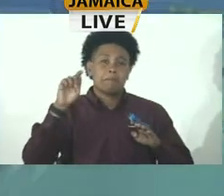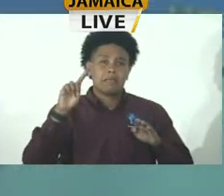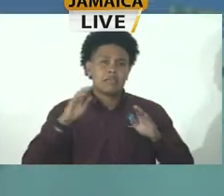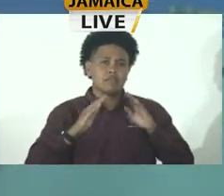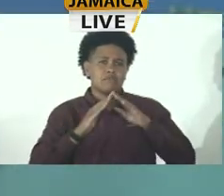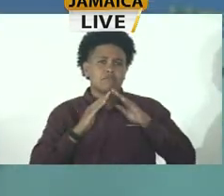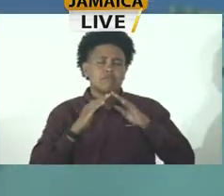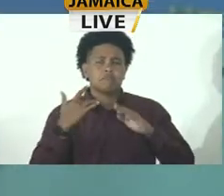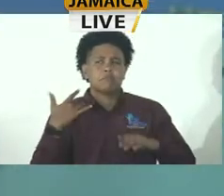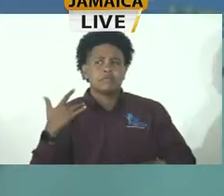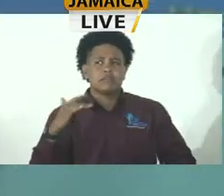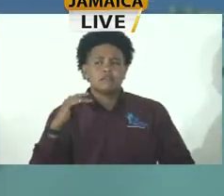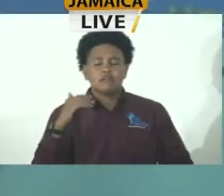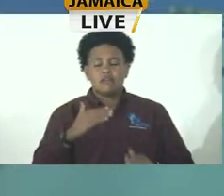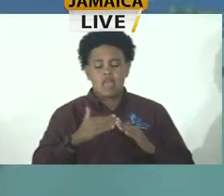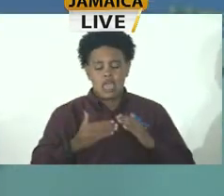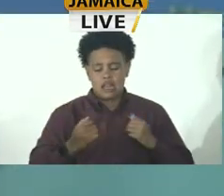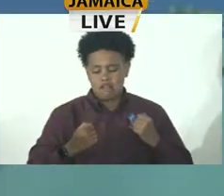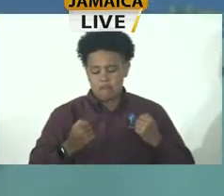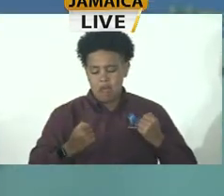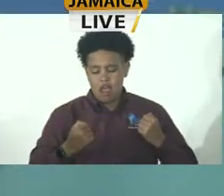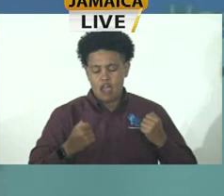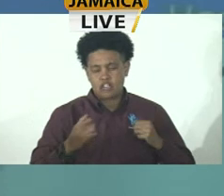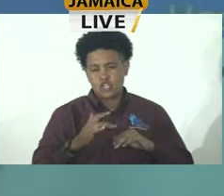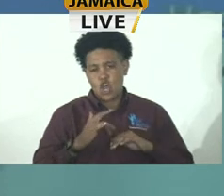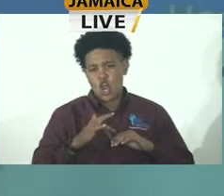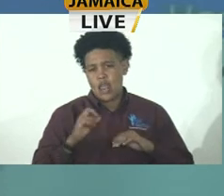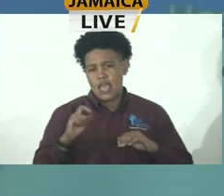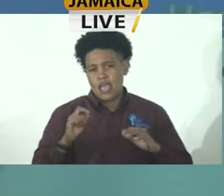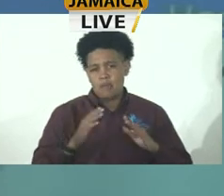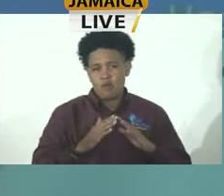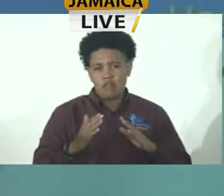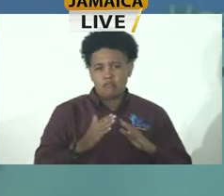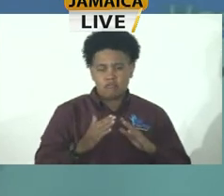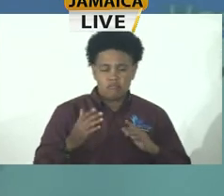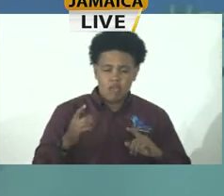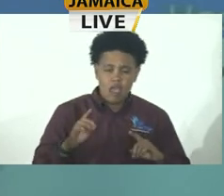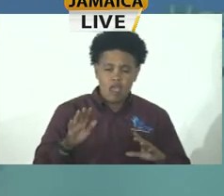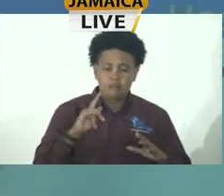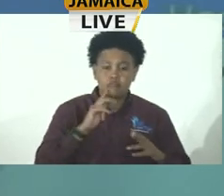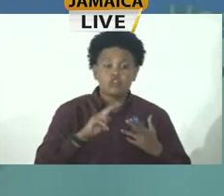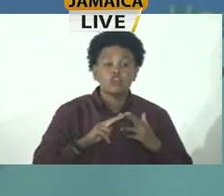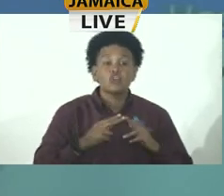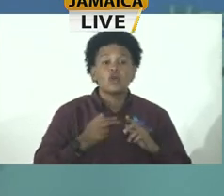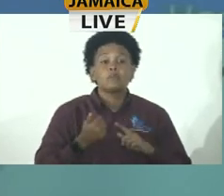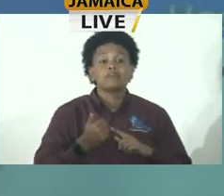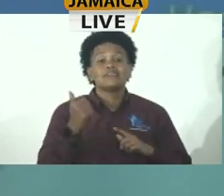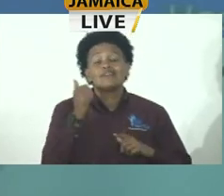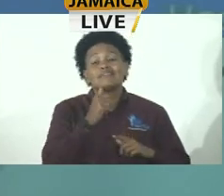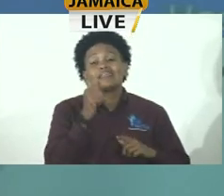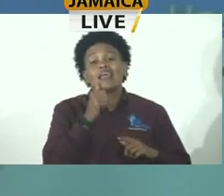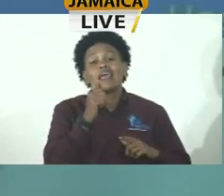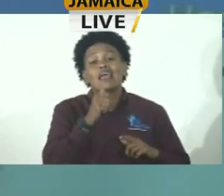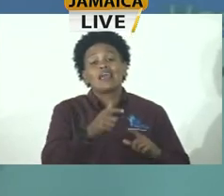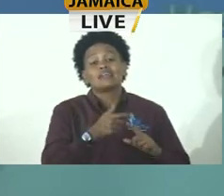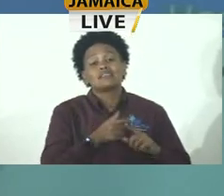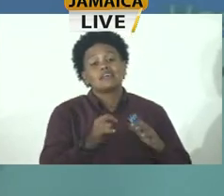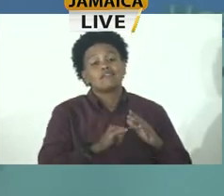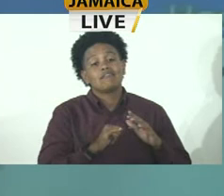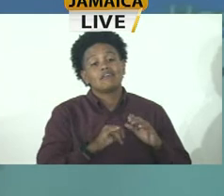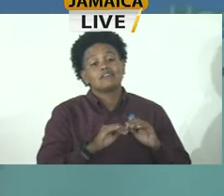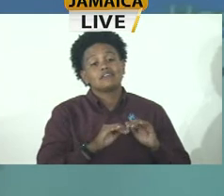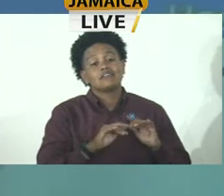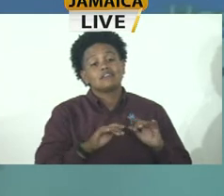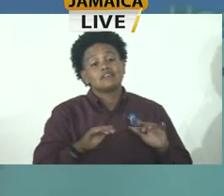the end of march to early april uh the number of daily infections